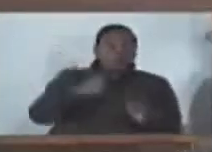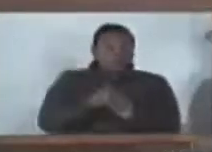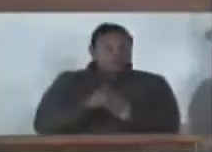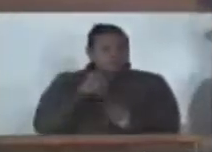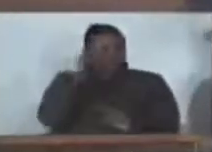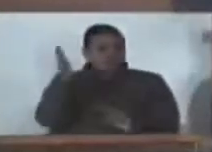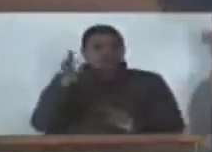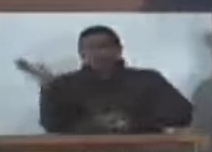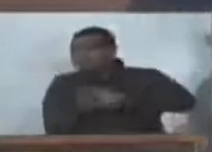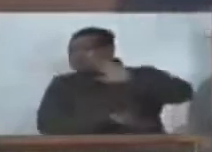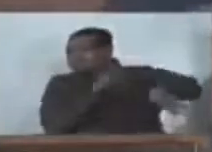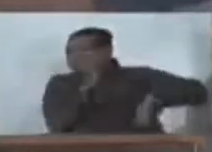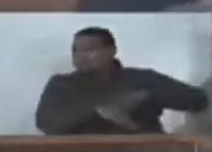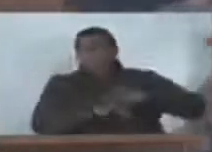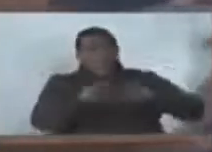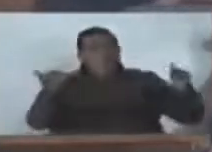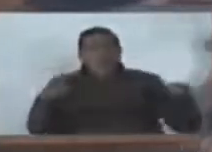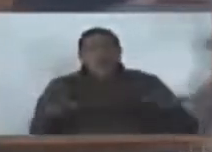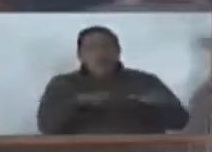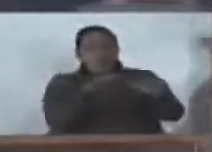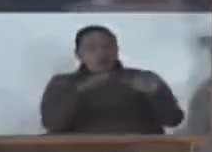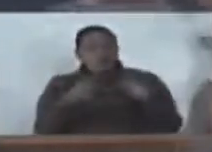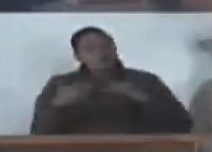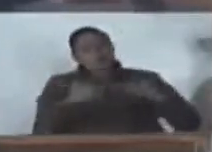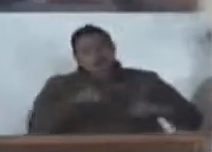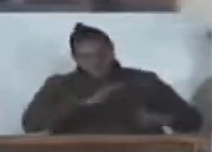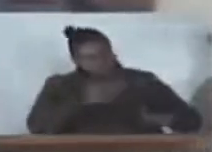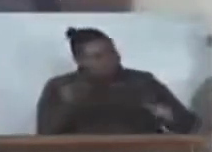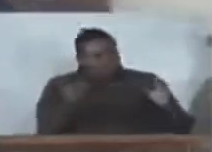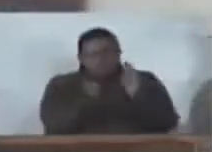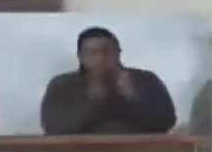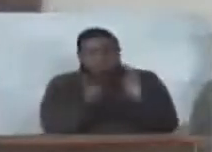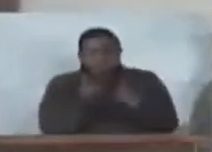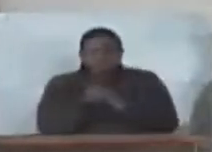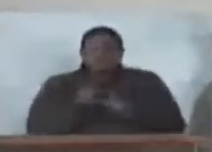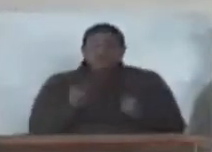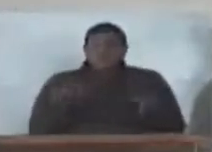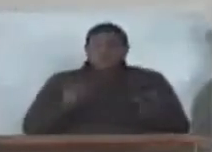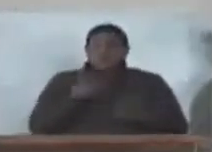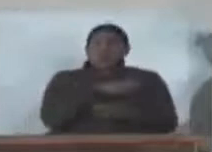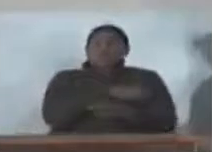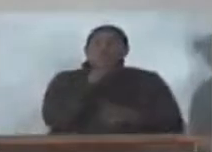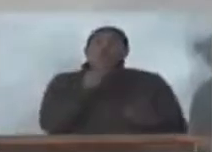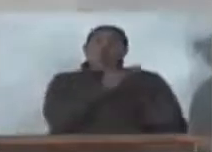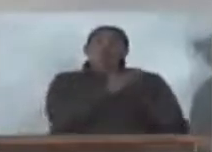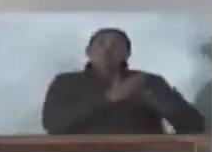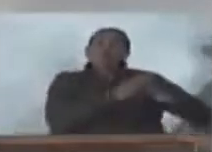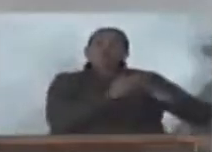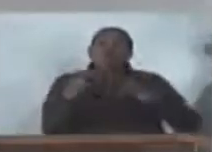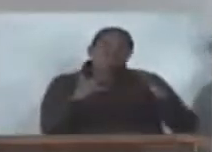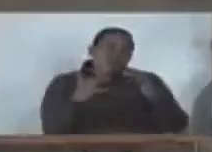denounce every act of violence. I will do all that is in my power to help prevent the